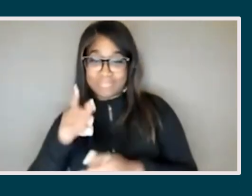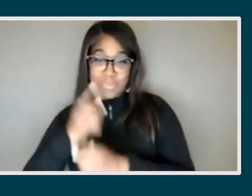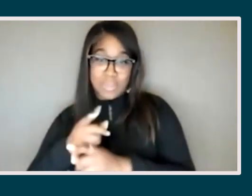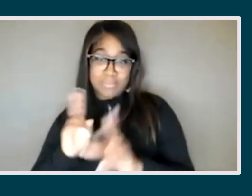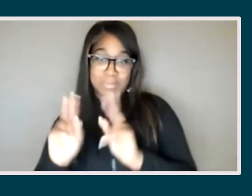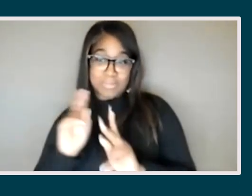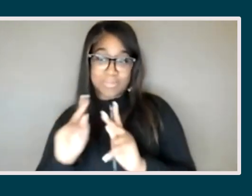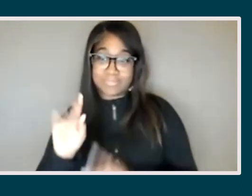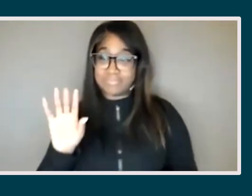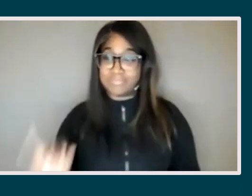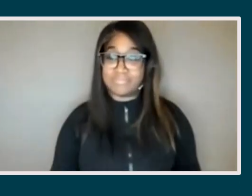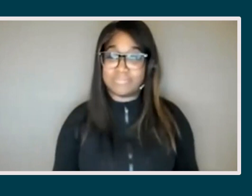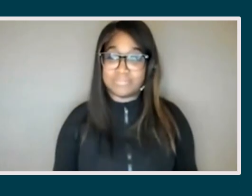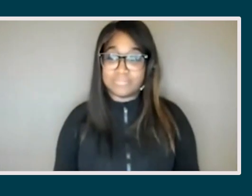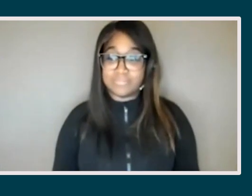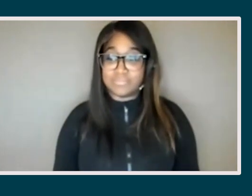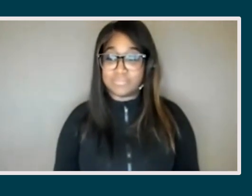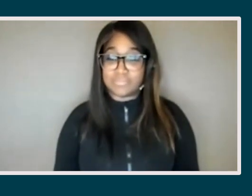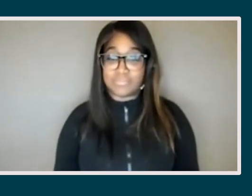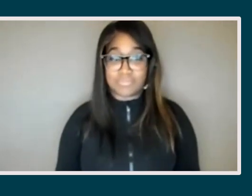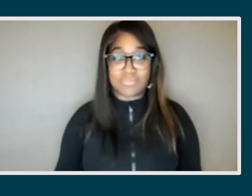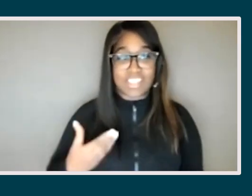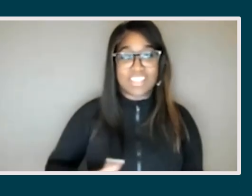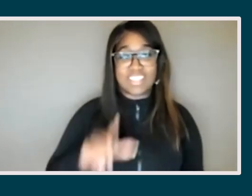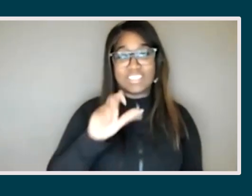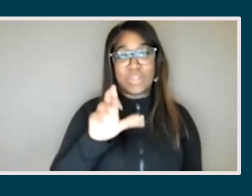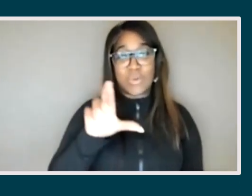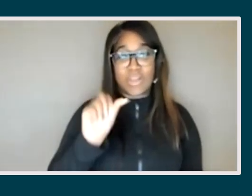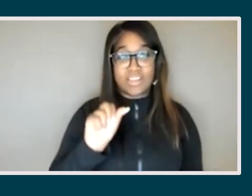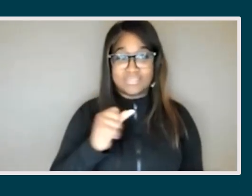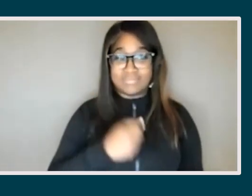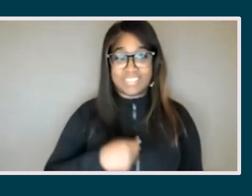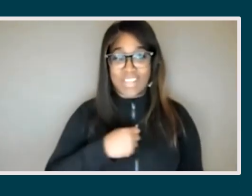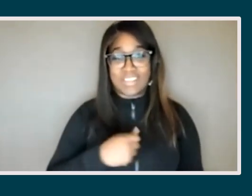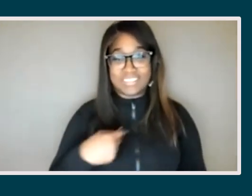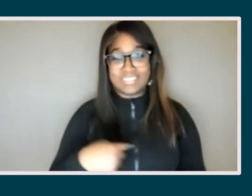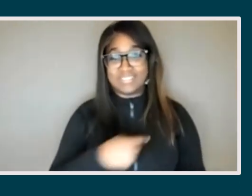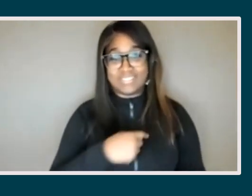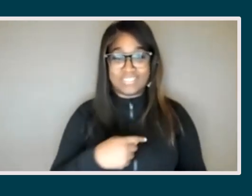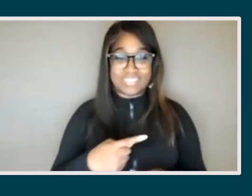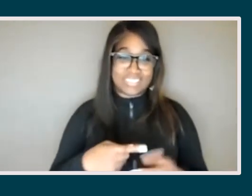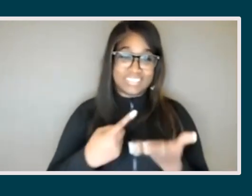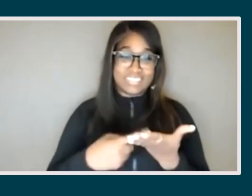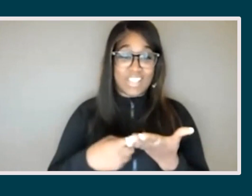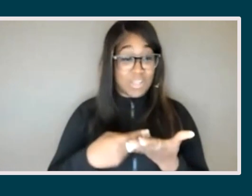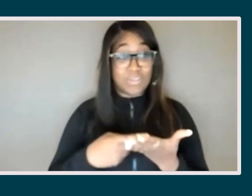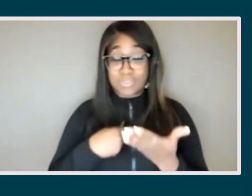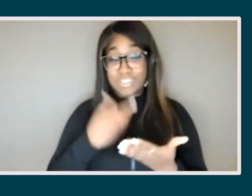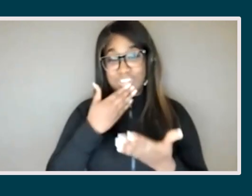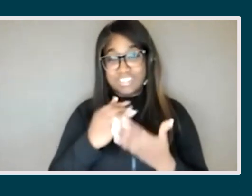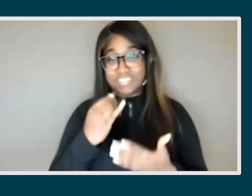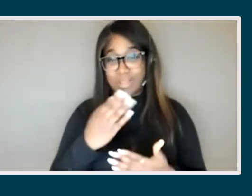Yeah. And this is Laura, pardon Jamaica, because we have just all talked in we did a pretty good job of not doing